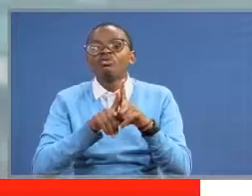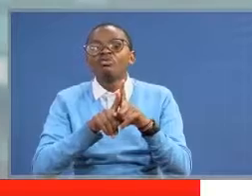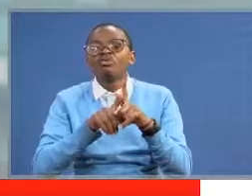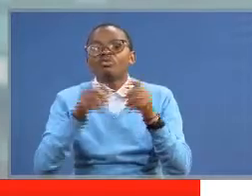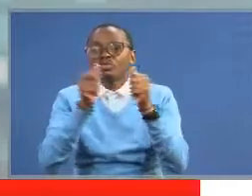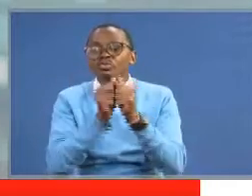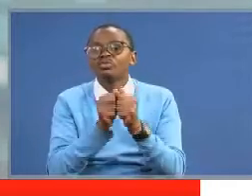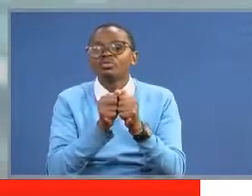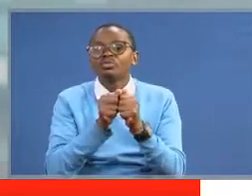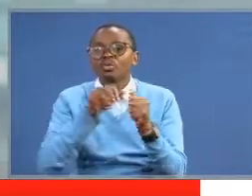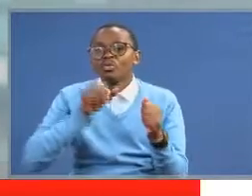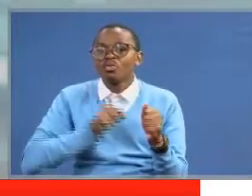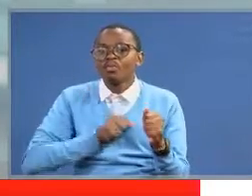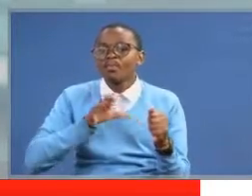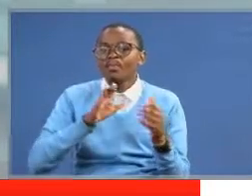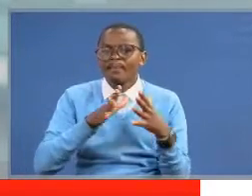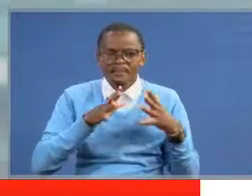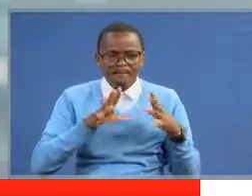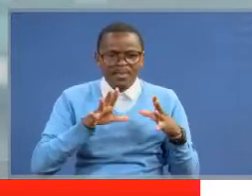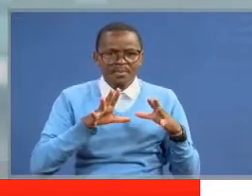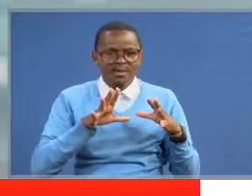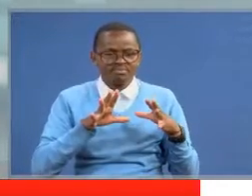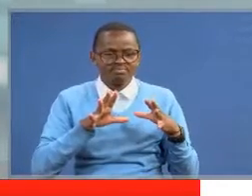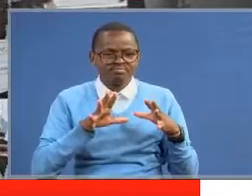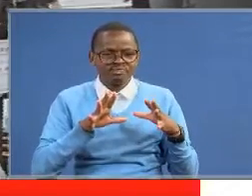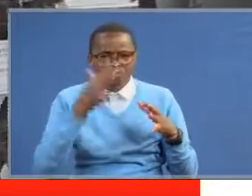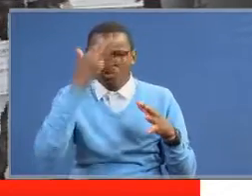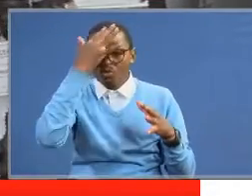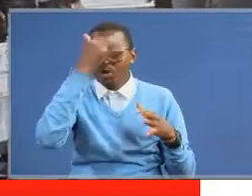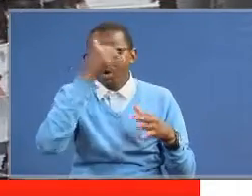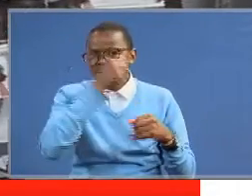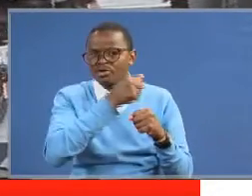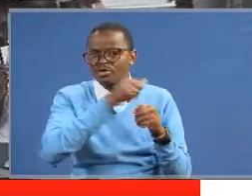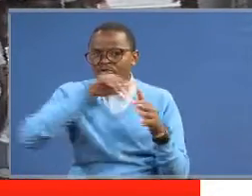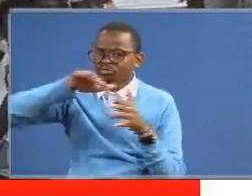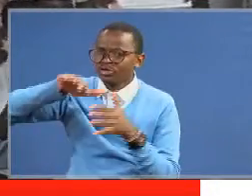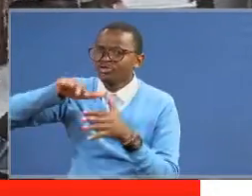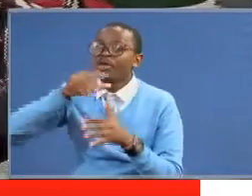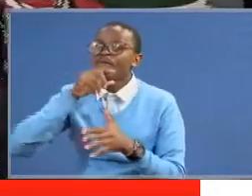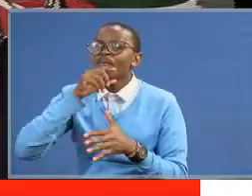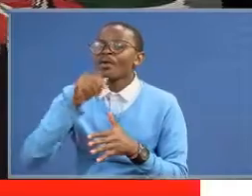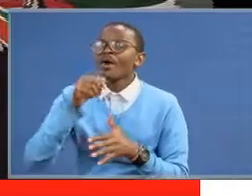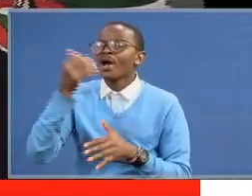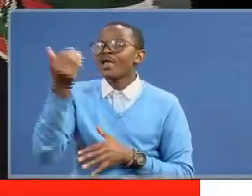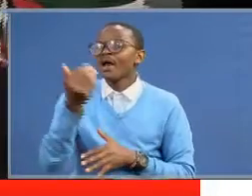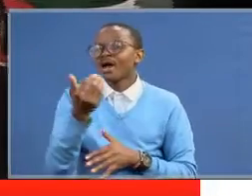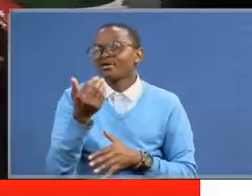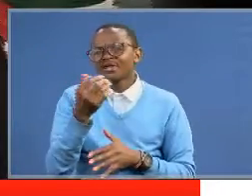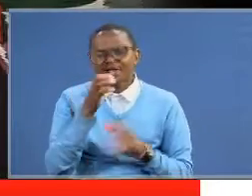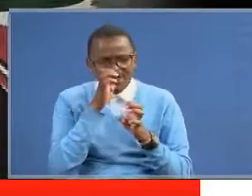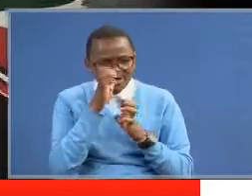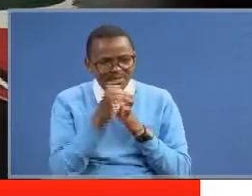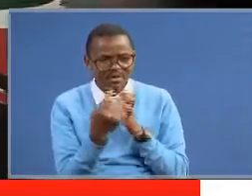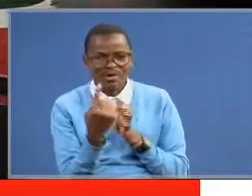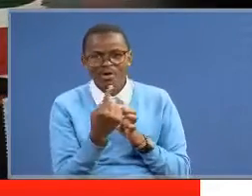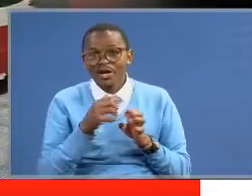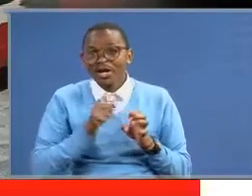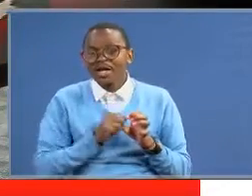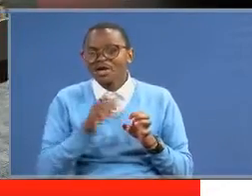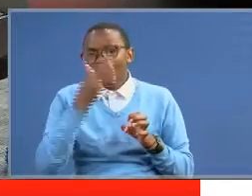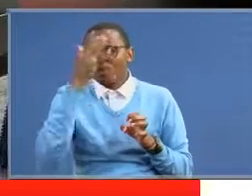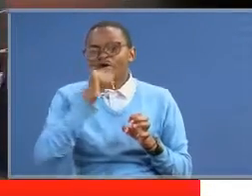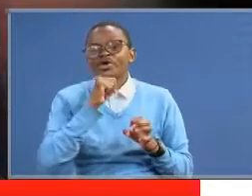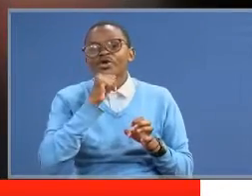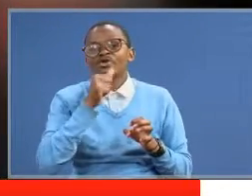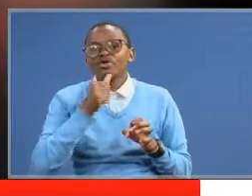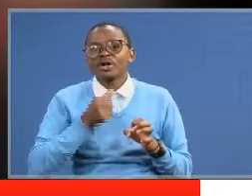with girls. So people are like, why do you leave boy child out? Can you explain why only girls? Why not boys?